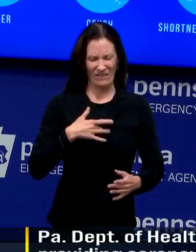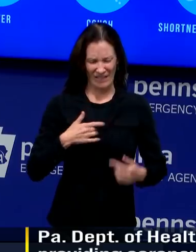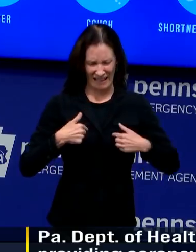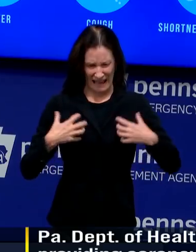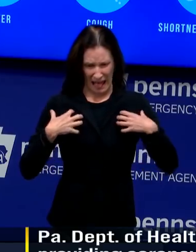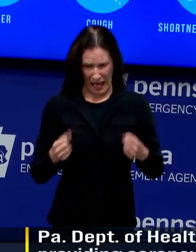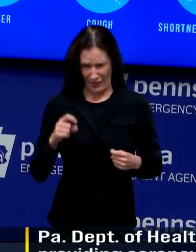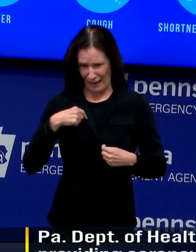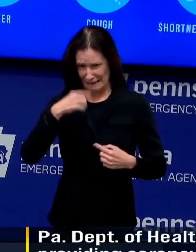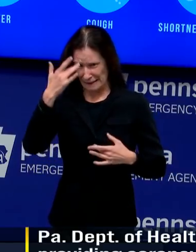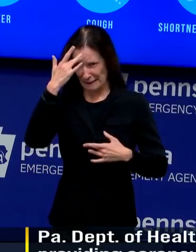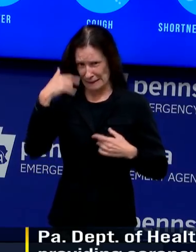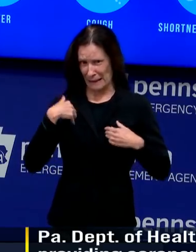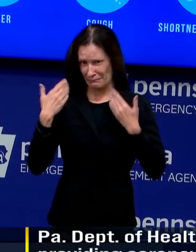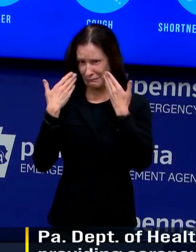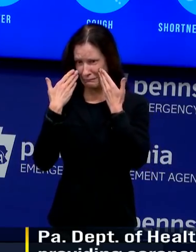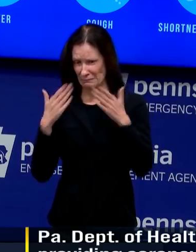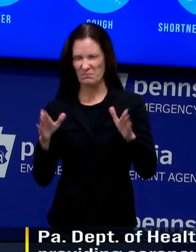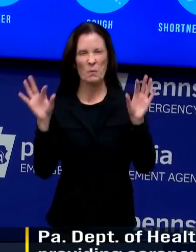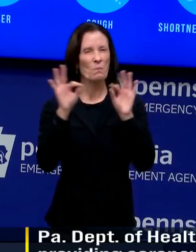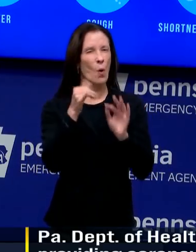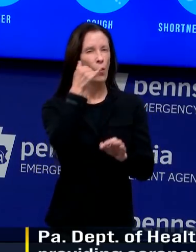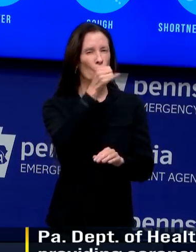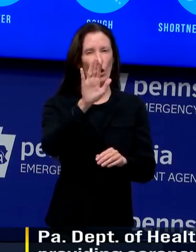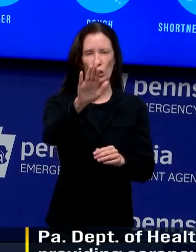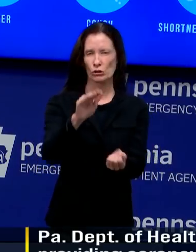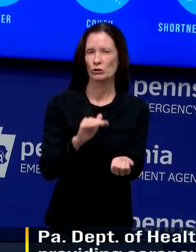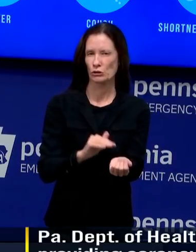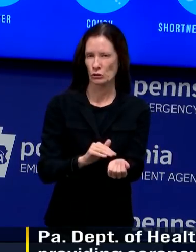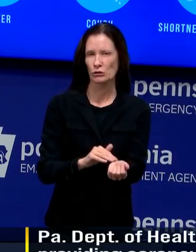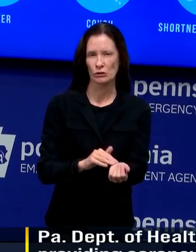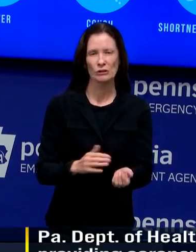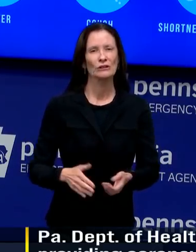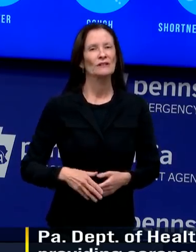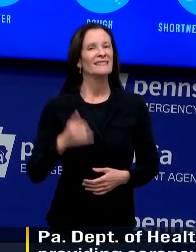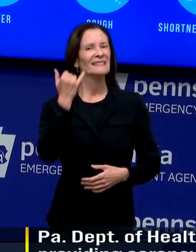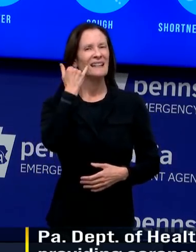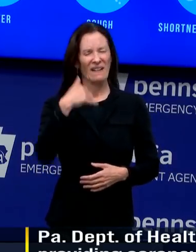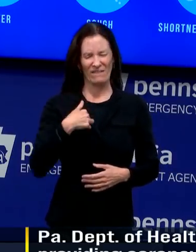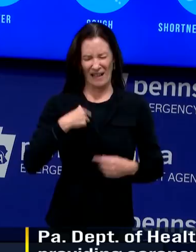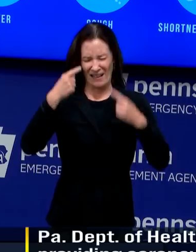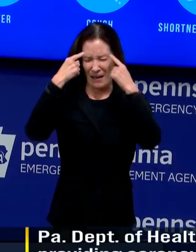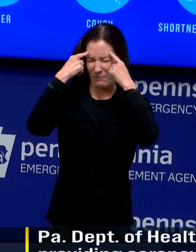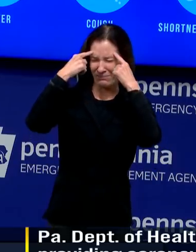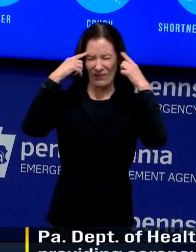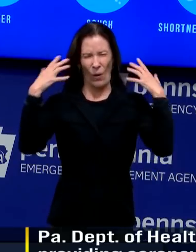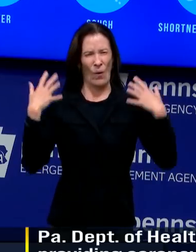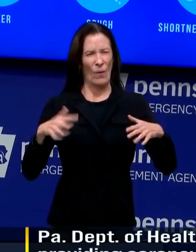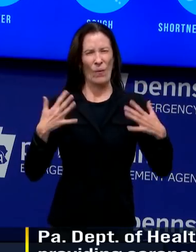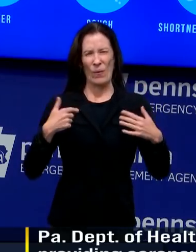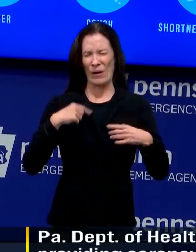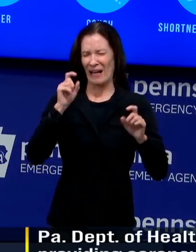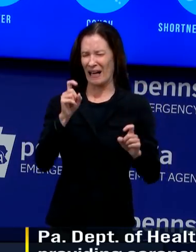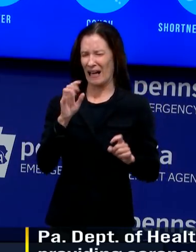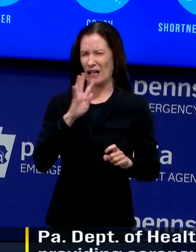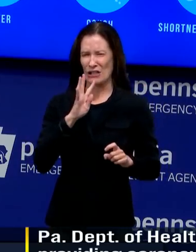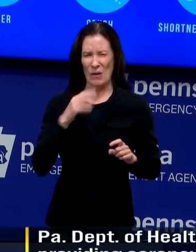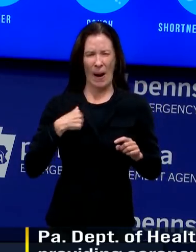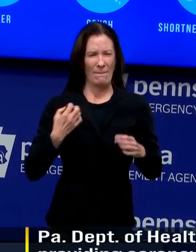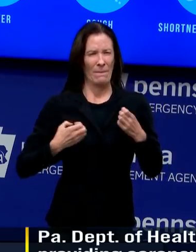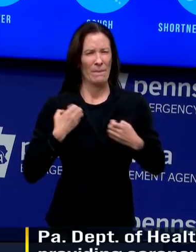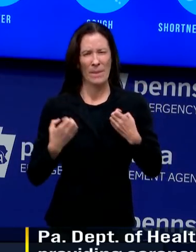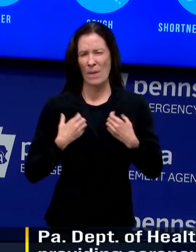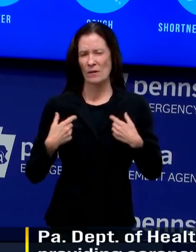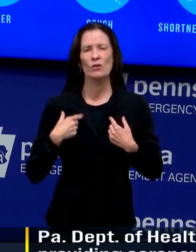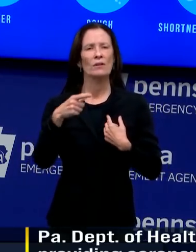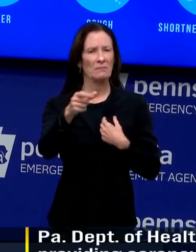health resources because you or someone you know is experiencing a mental health crisis, please contact the crisis